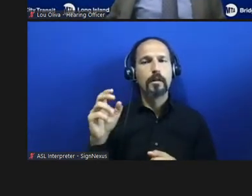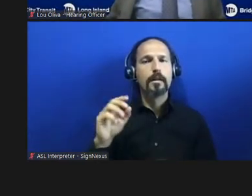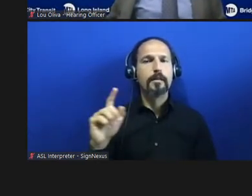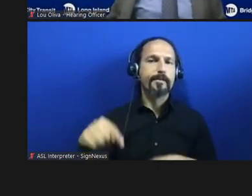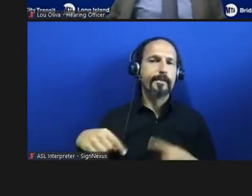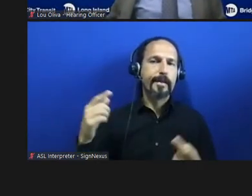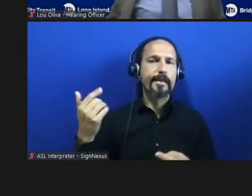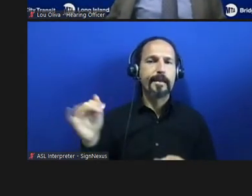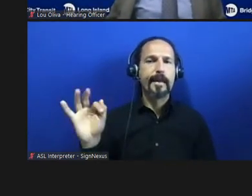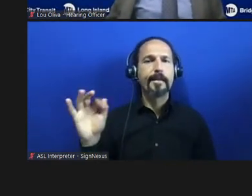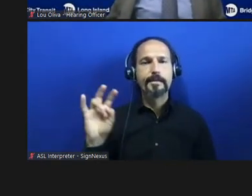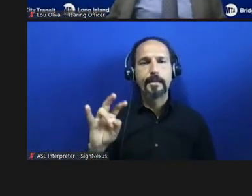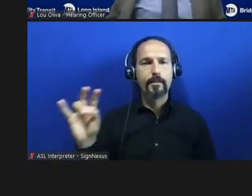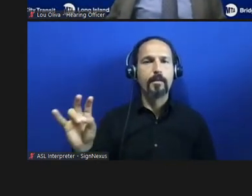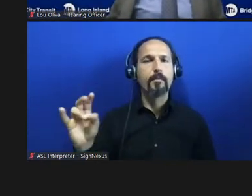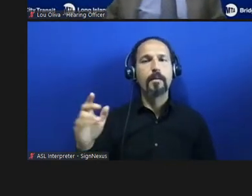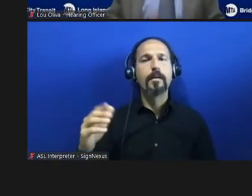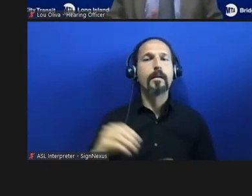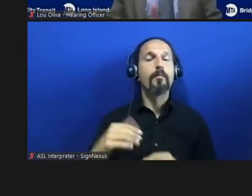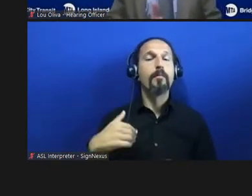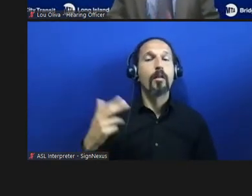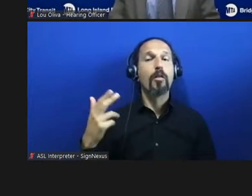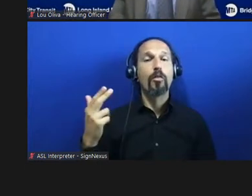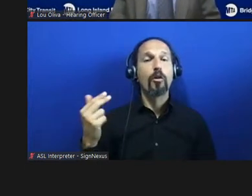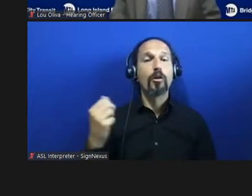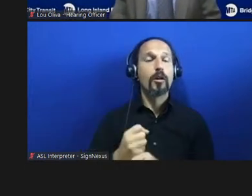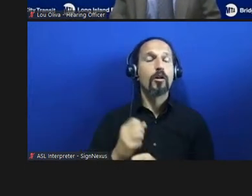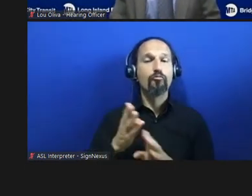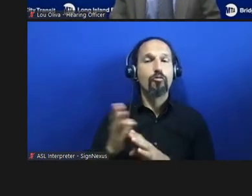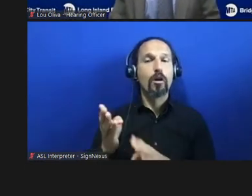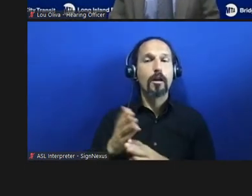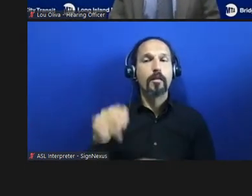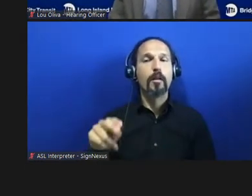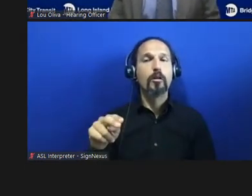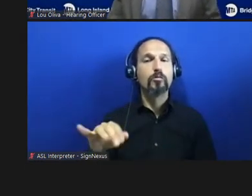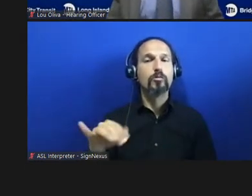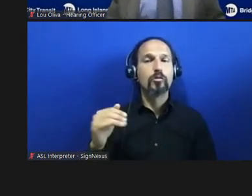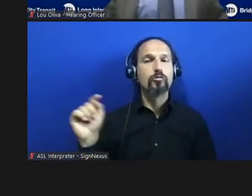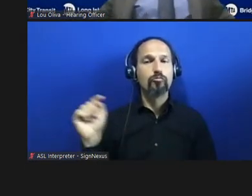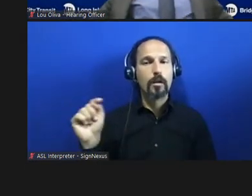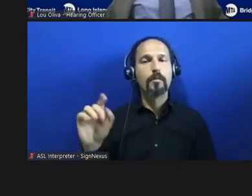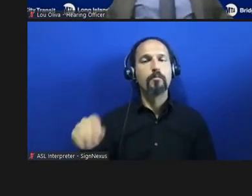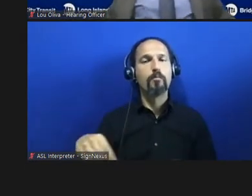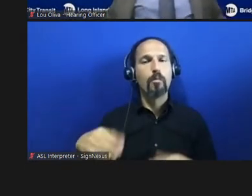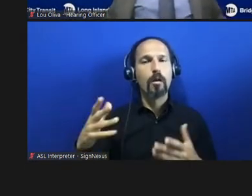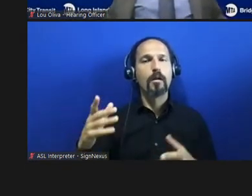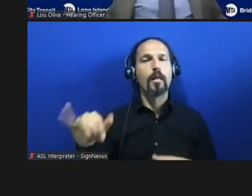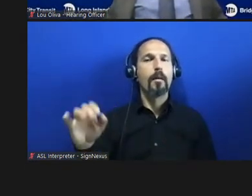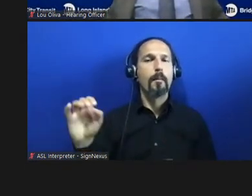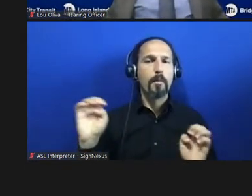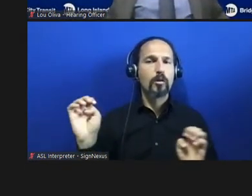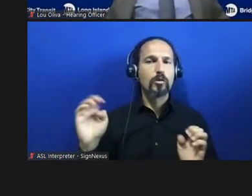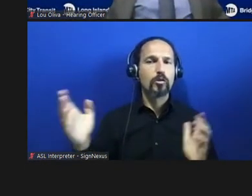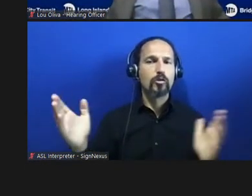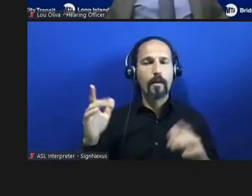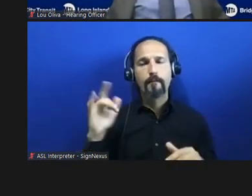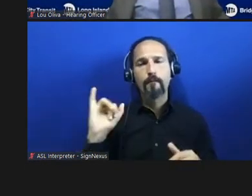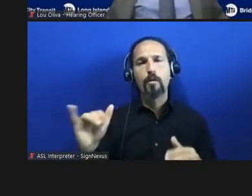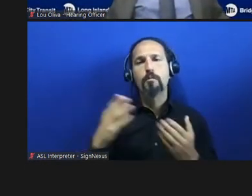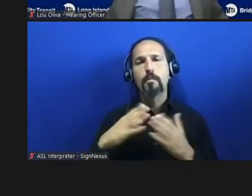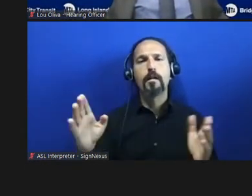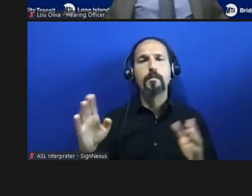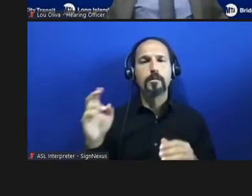1977. in my 13-year career Coach USA New Jersey Transit has relied on us to provide emergency service to public transportation